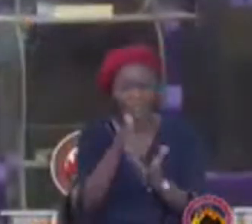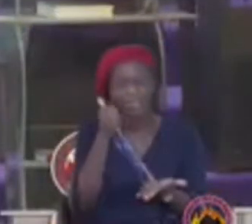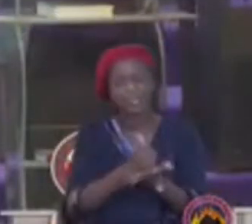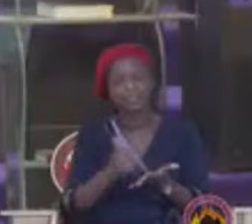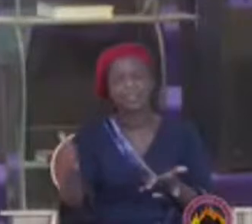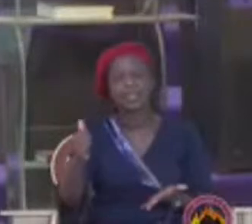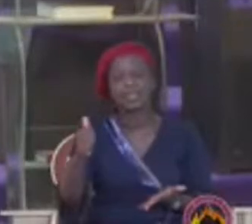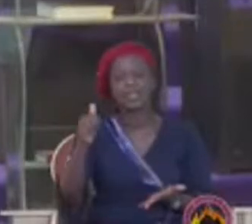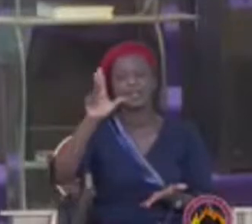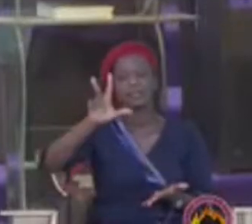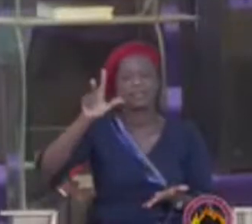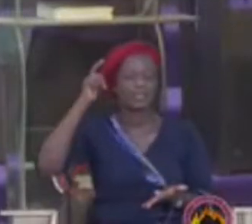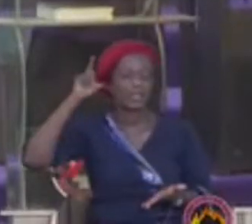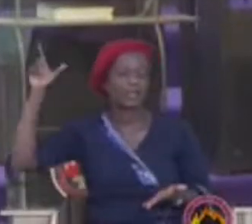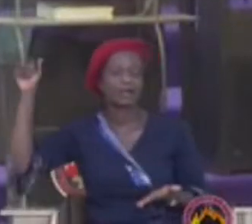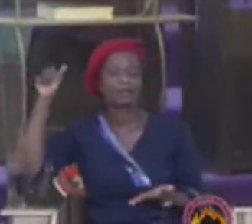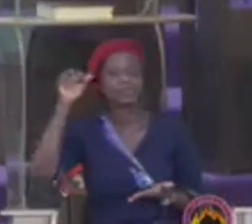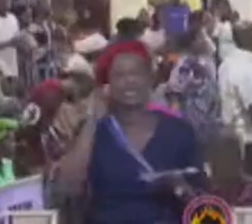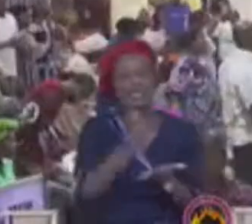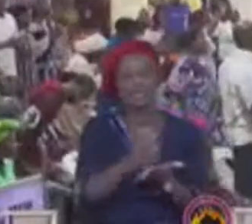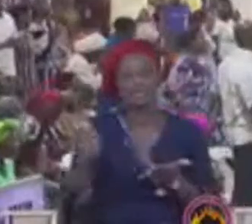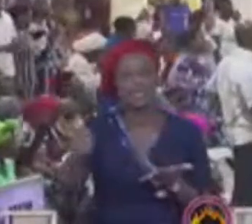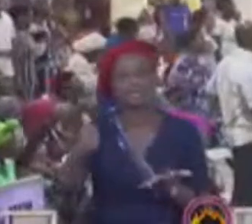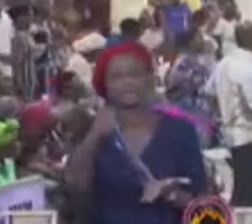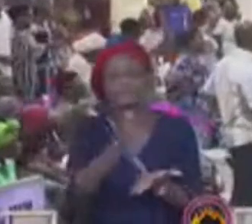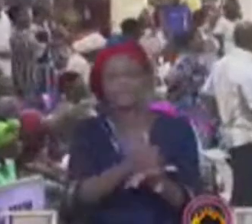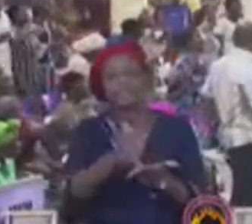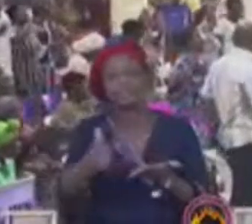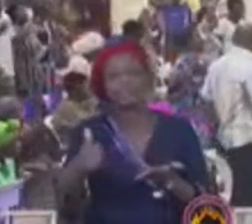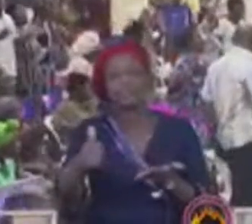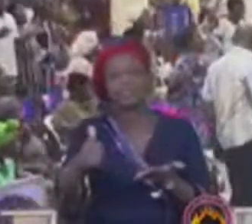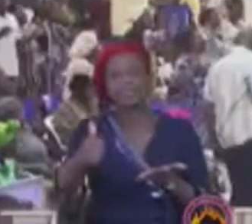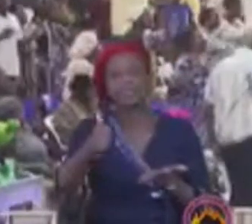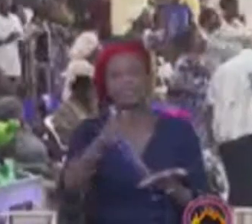loud amen. Louder. Louder.